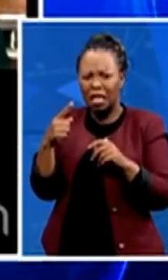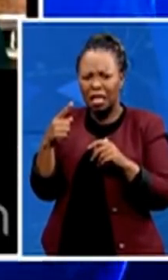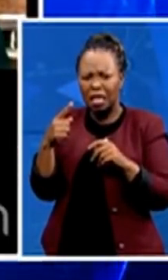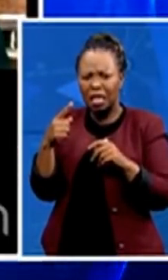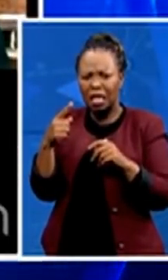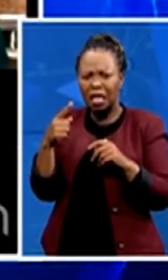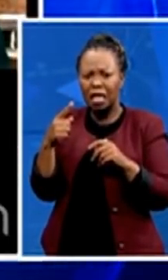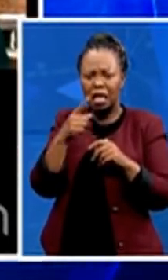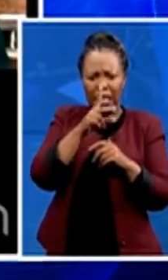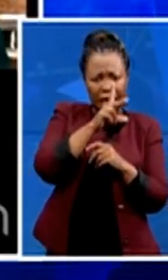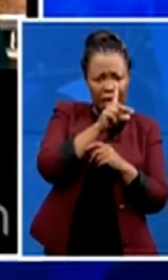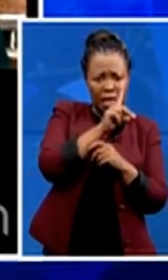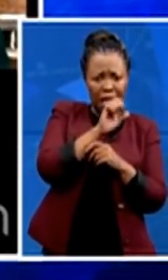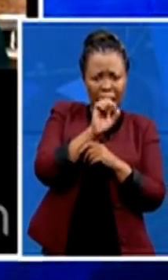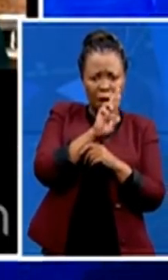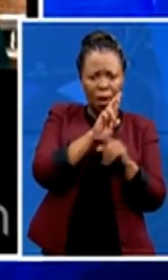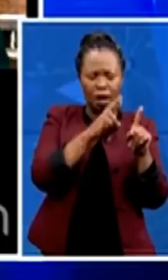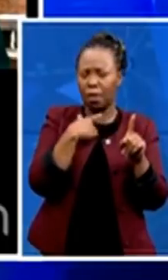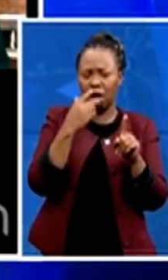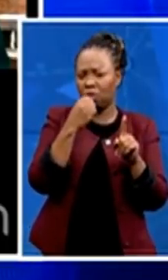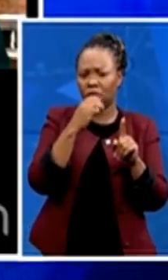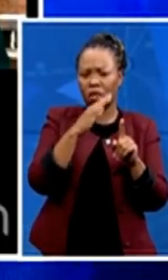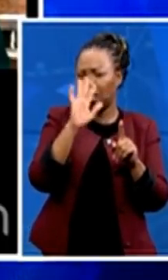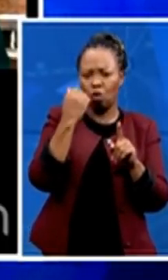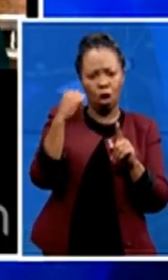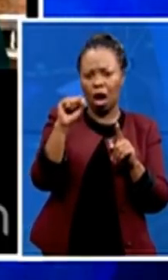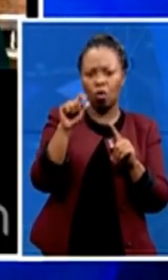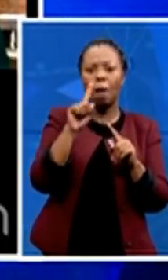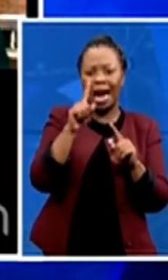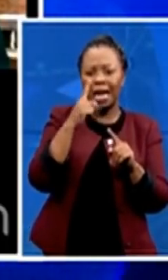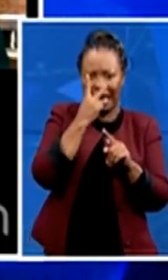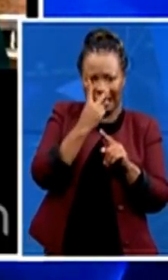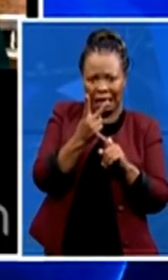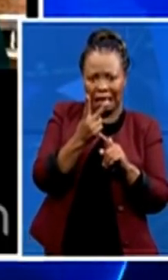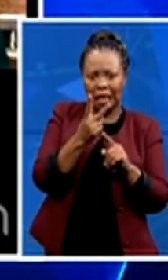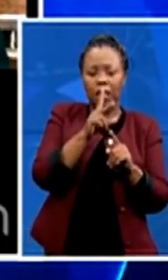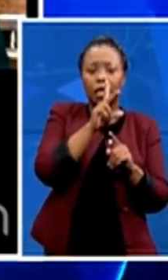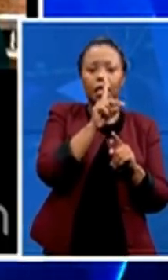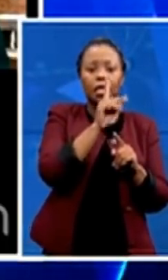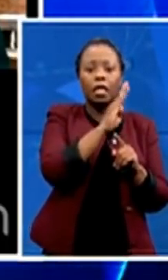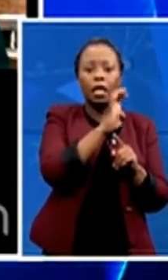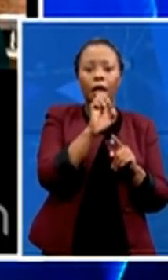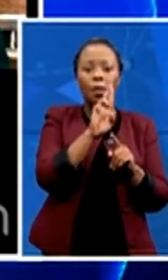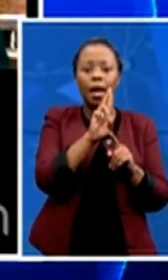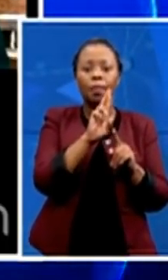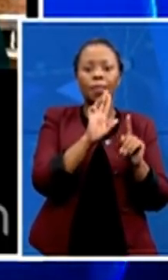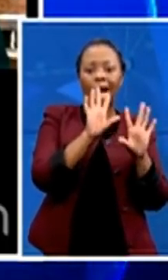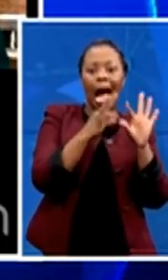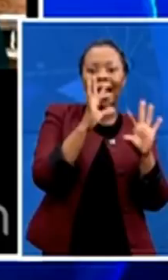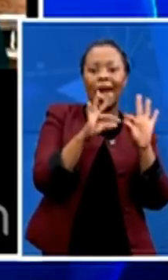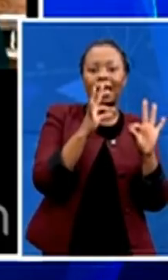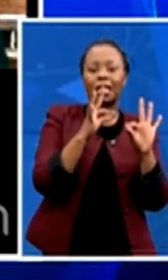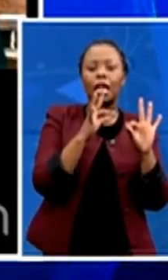disagree on it, but as I see it, De Beers is scandalizing the court. It's a completely different case. You say in your heads at page